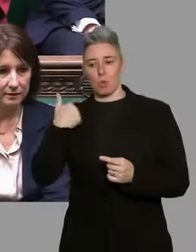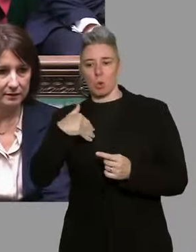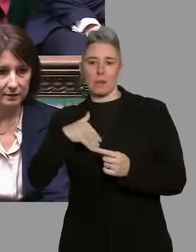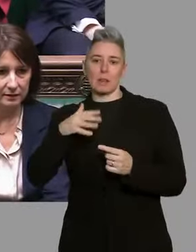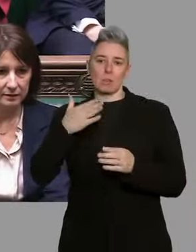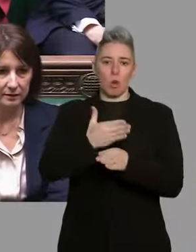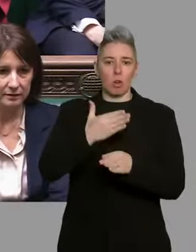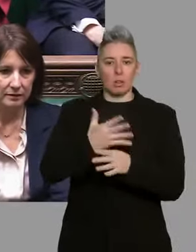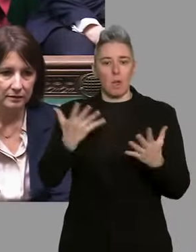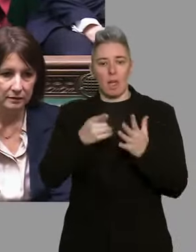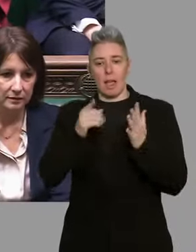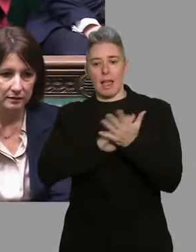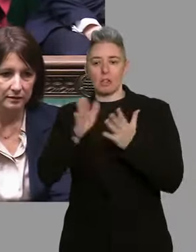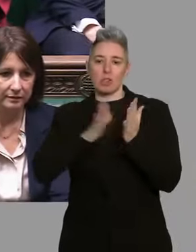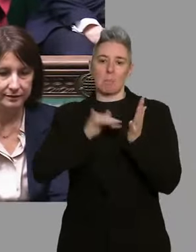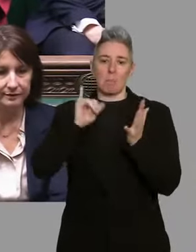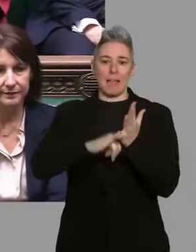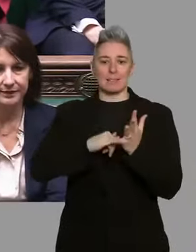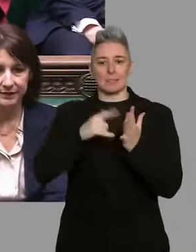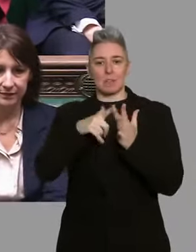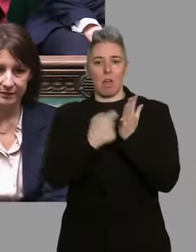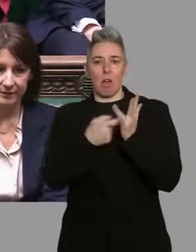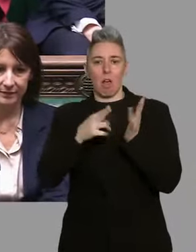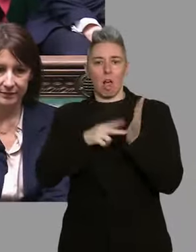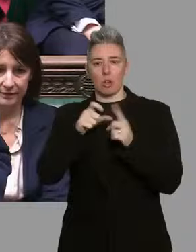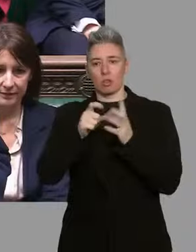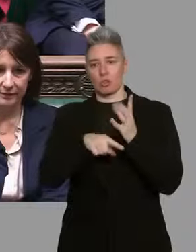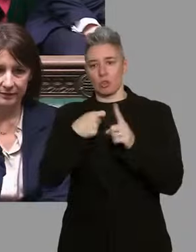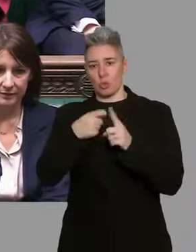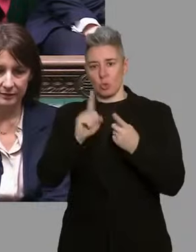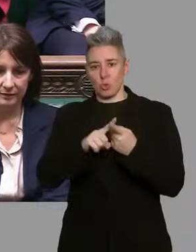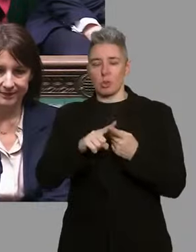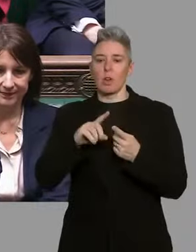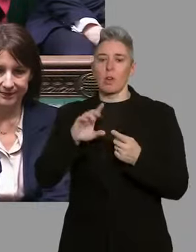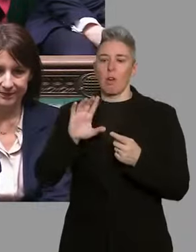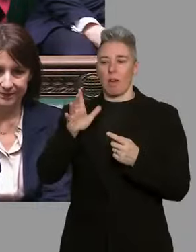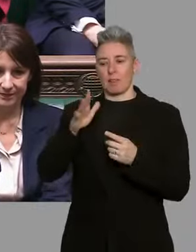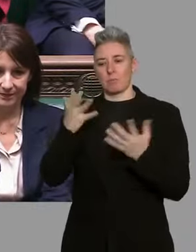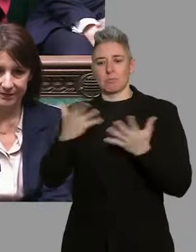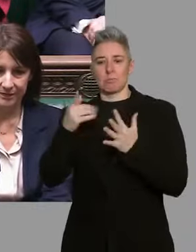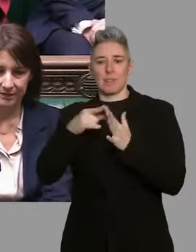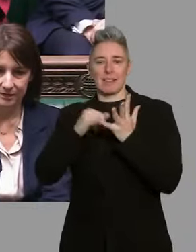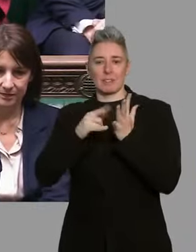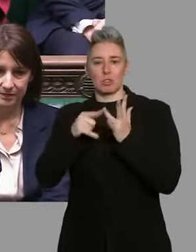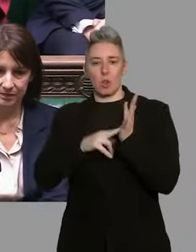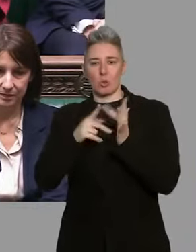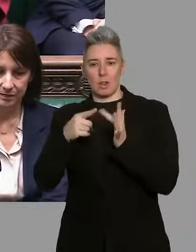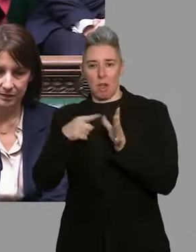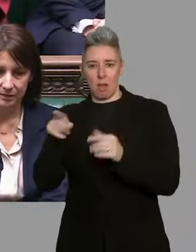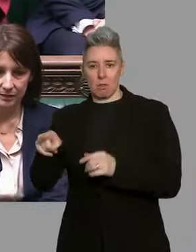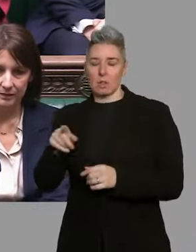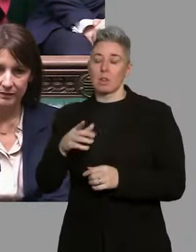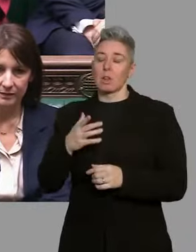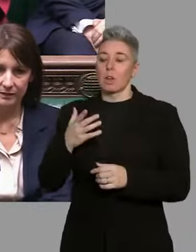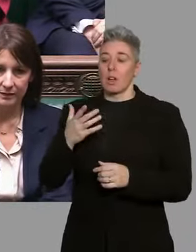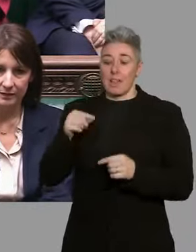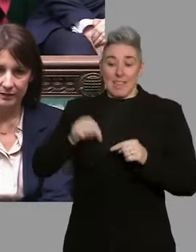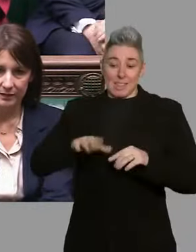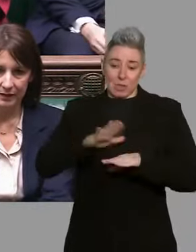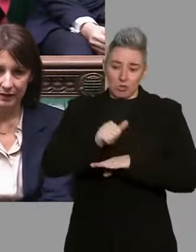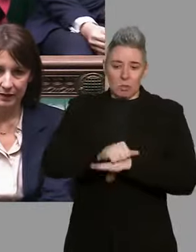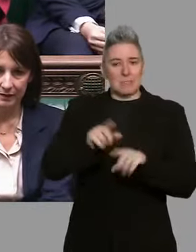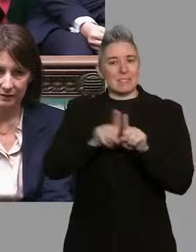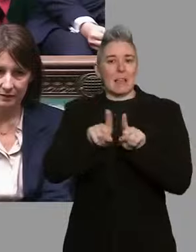Operation Cabaret in Estonia. This Christmas, as every Christmas, members of our armed forces will be